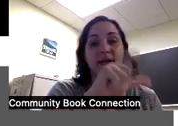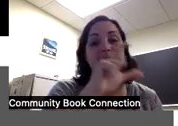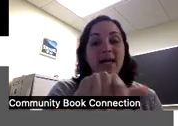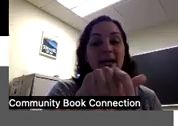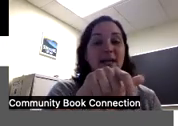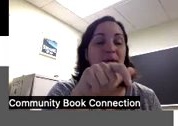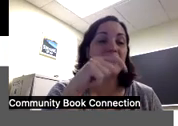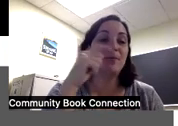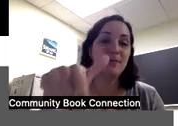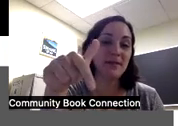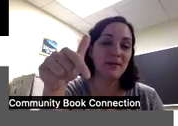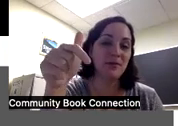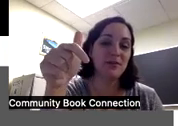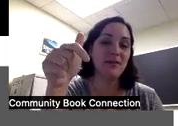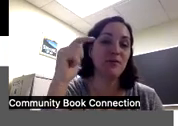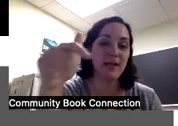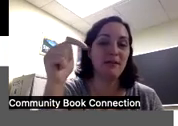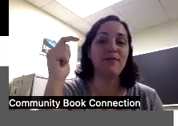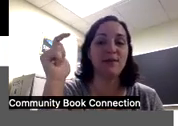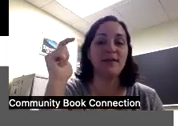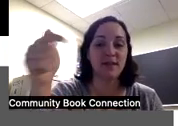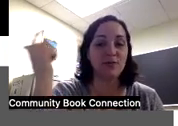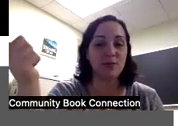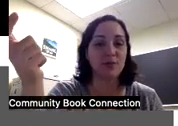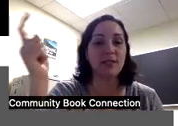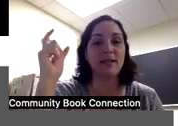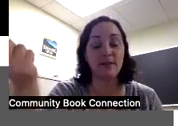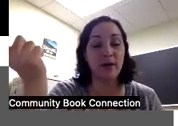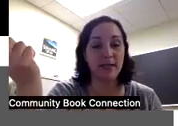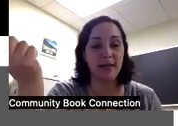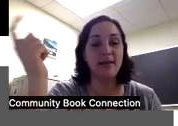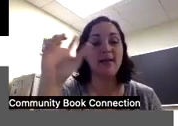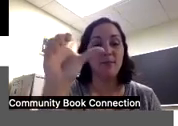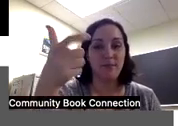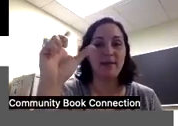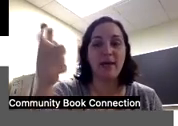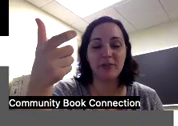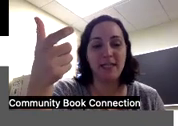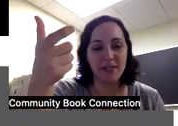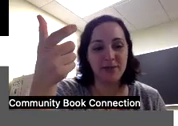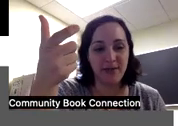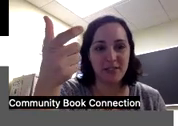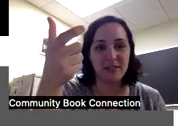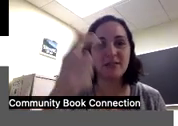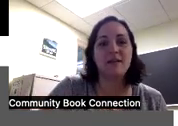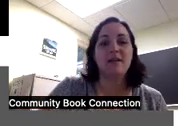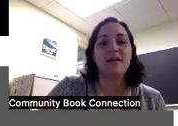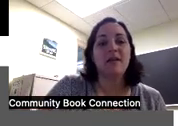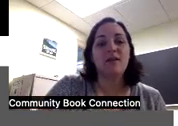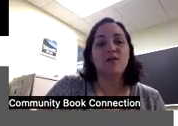reproduction, but by the time they put them in the ocean, they're ready for that sexual maturity and spawning for that alternating